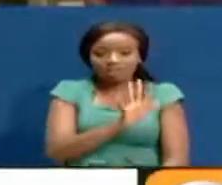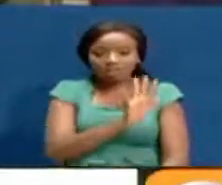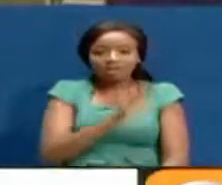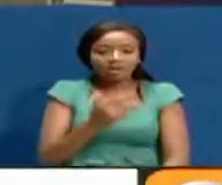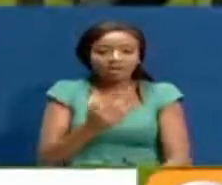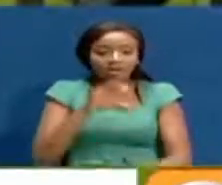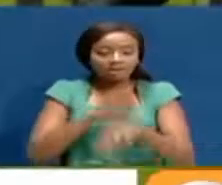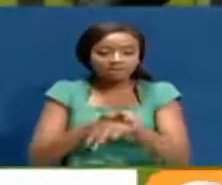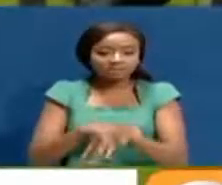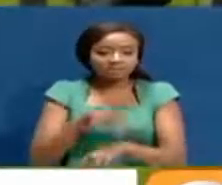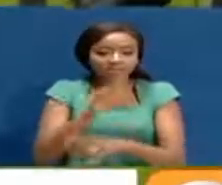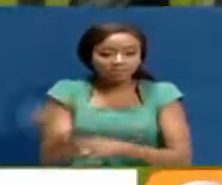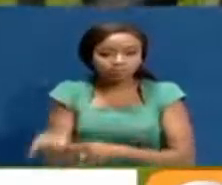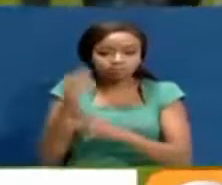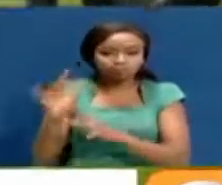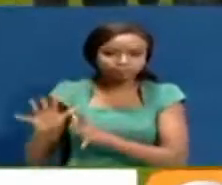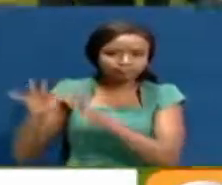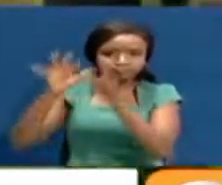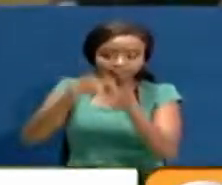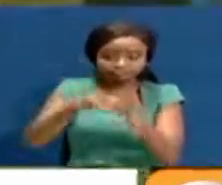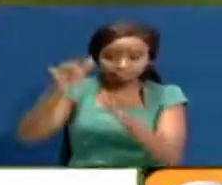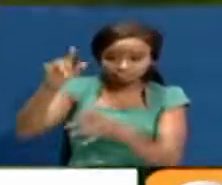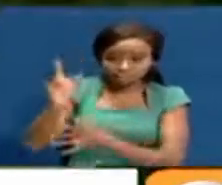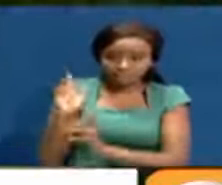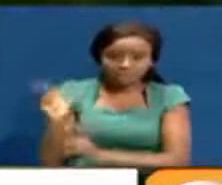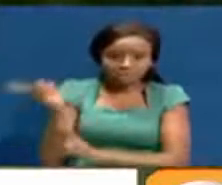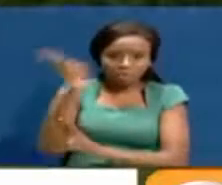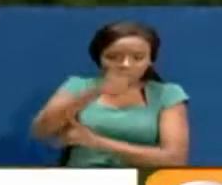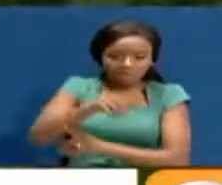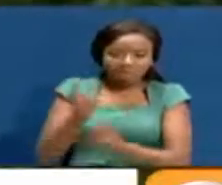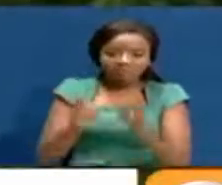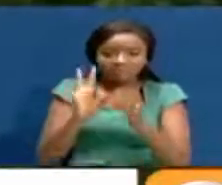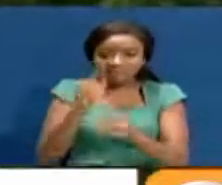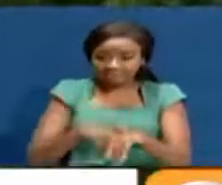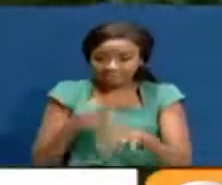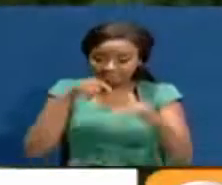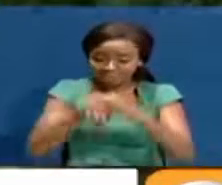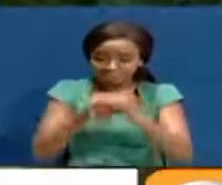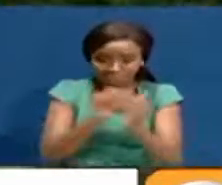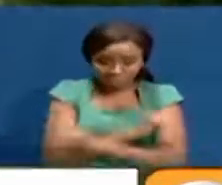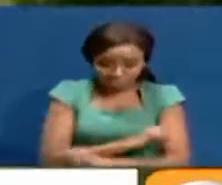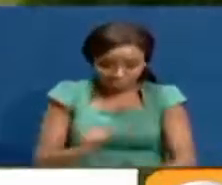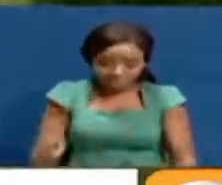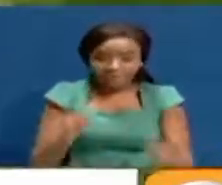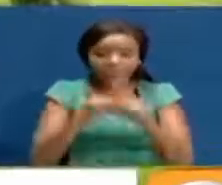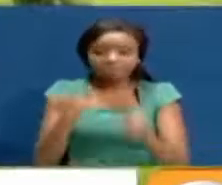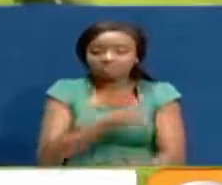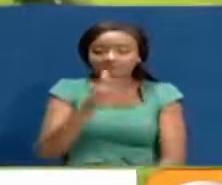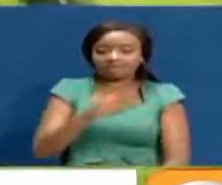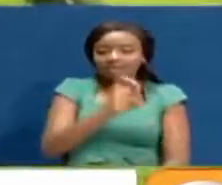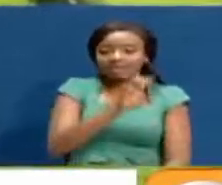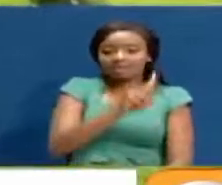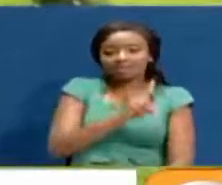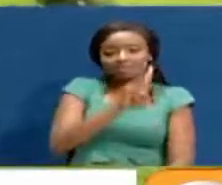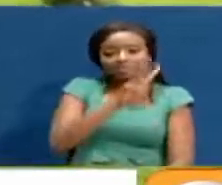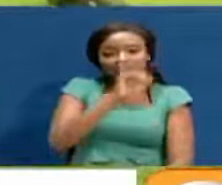birdies and a bogey for an impressive score on day one. Tied for third, one shot behind the leaders are Justice Madoya and Edwin Asuza